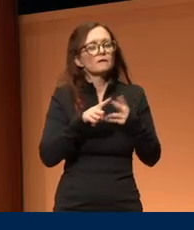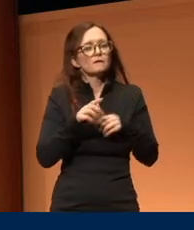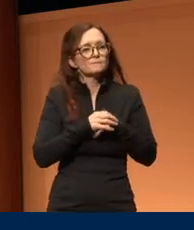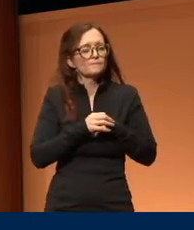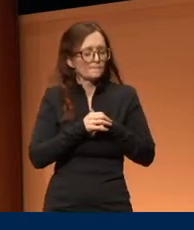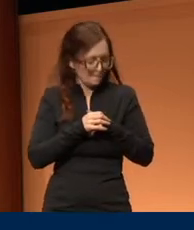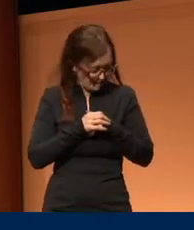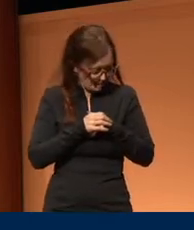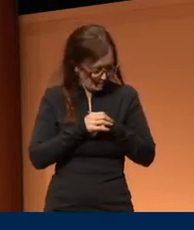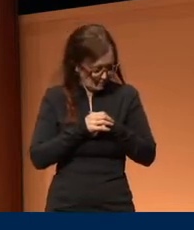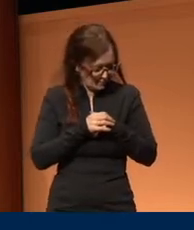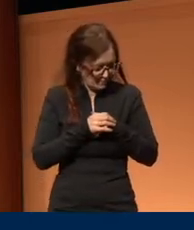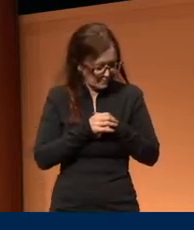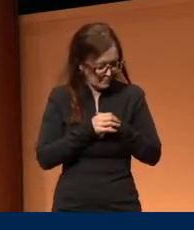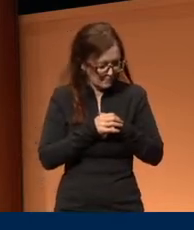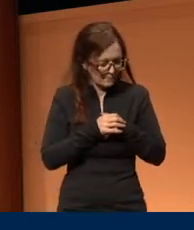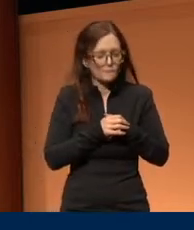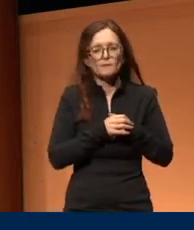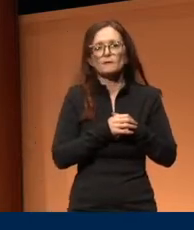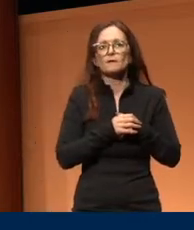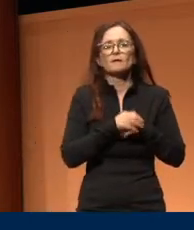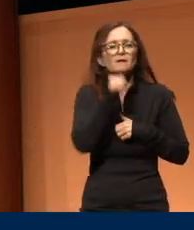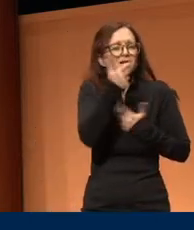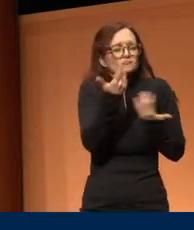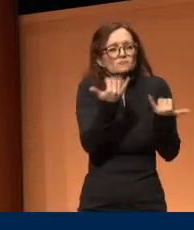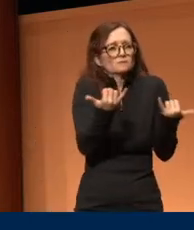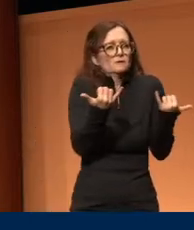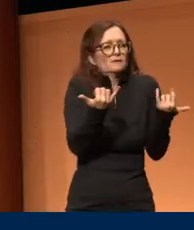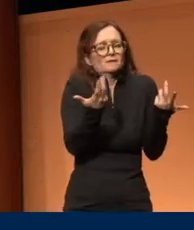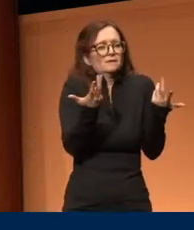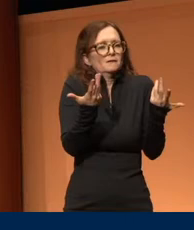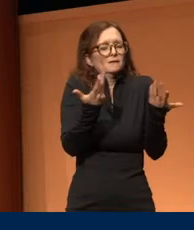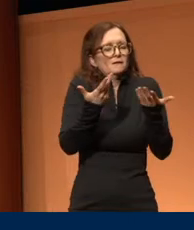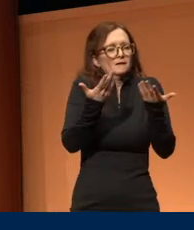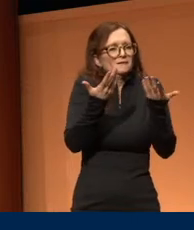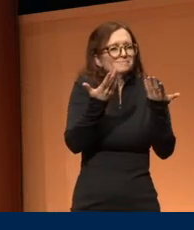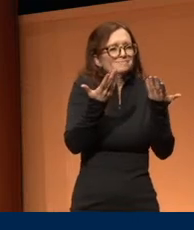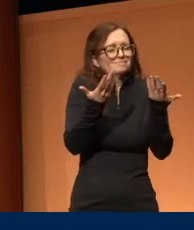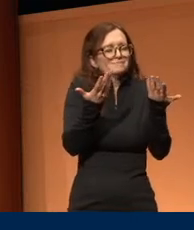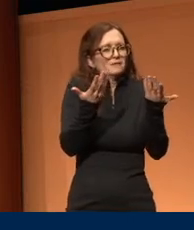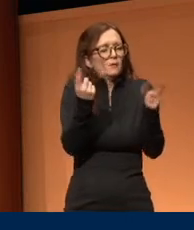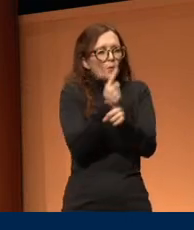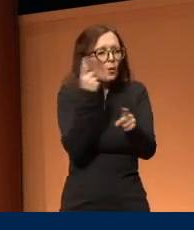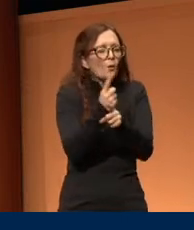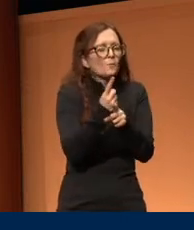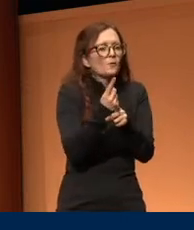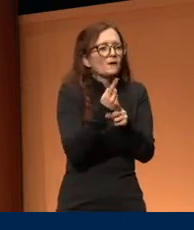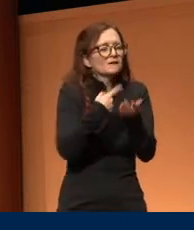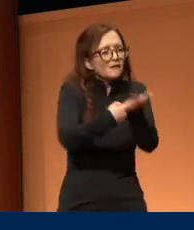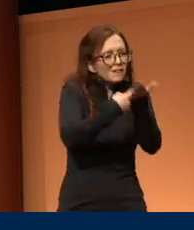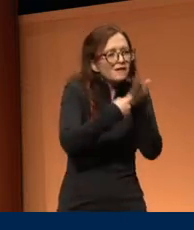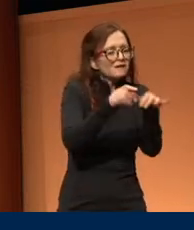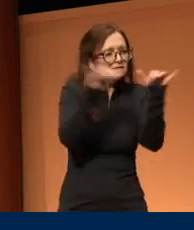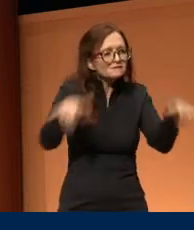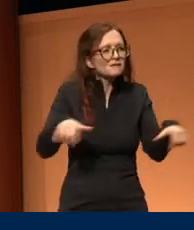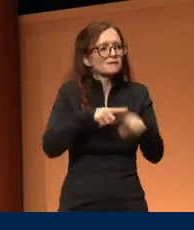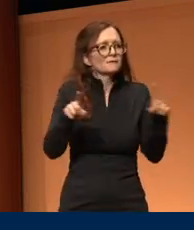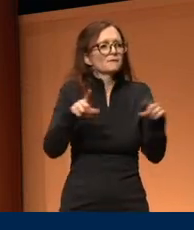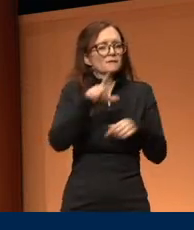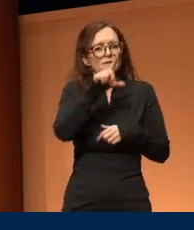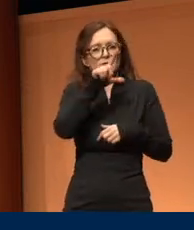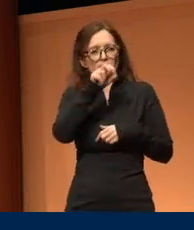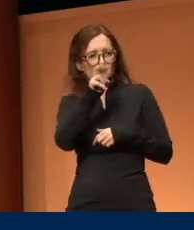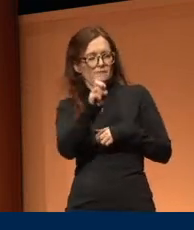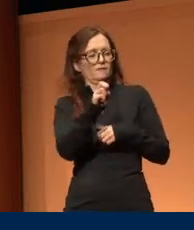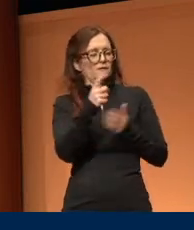particular. It's not just that there's not enough proper deliberation happening in the system, it's also that there's not enough love to make